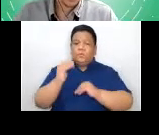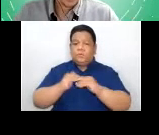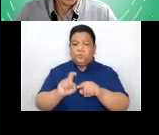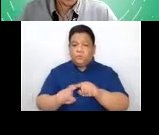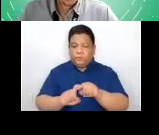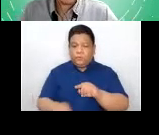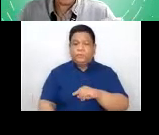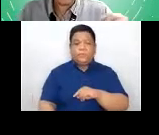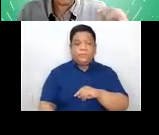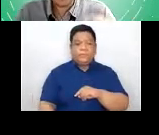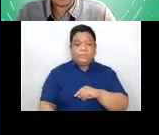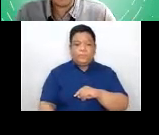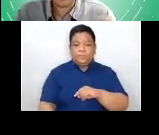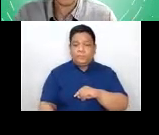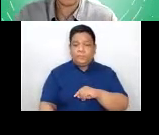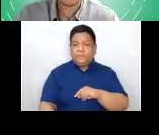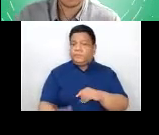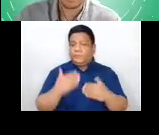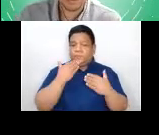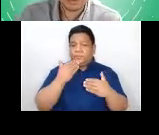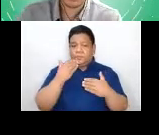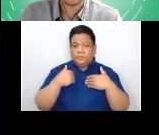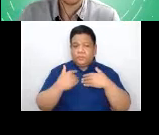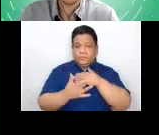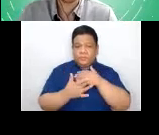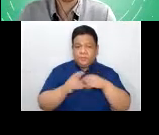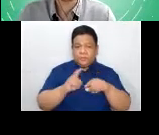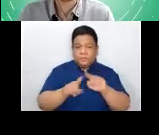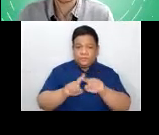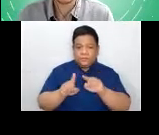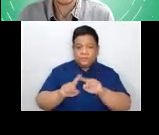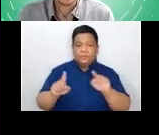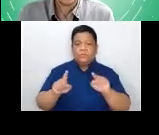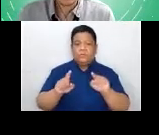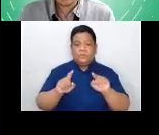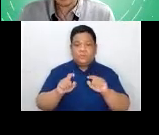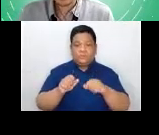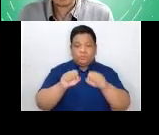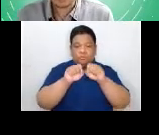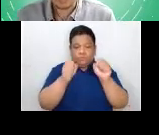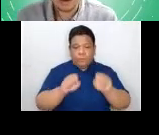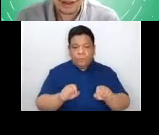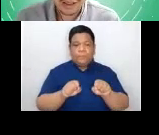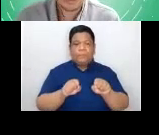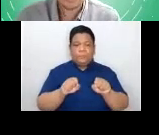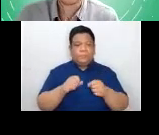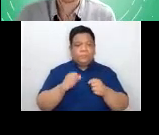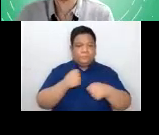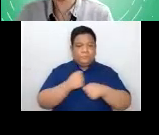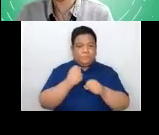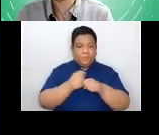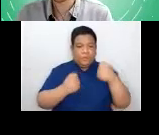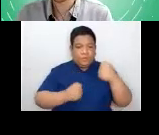So thanks to the ability to make very custom made parts that are very specifically shaped, you can make a design for a car that you designed